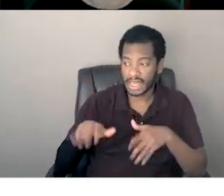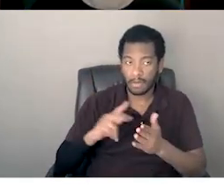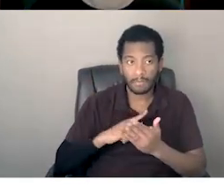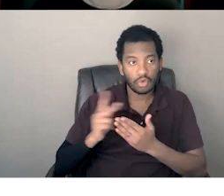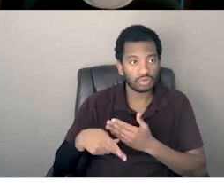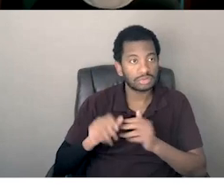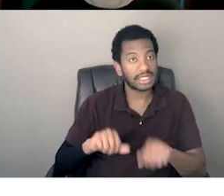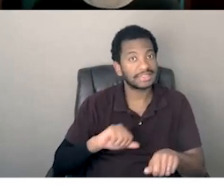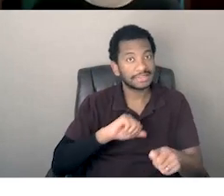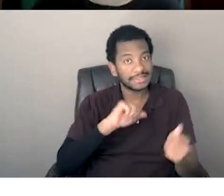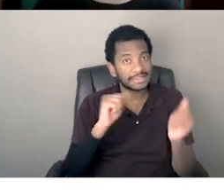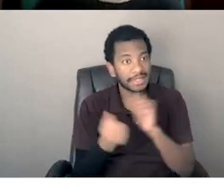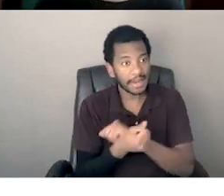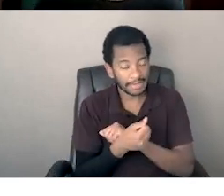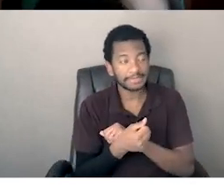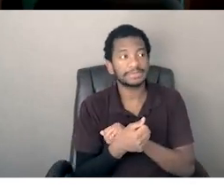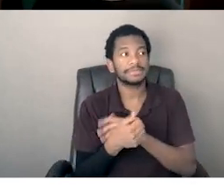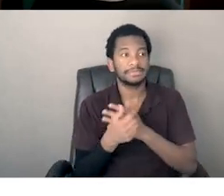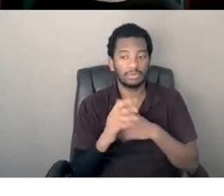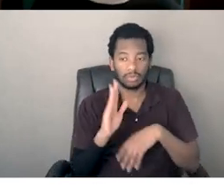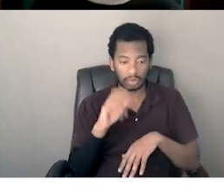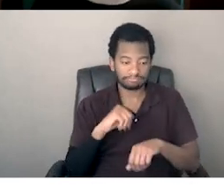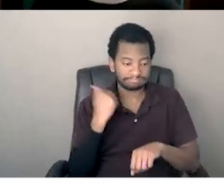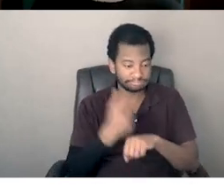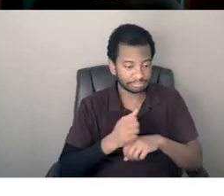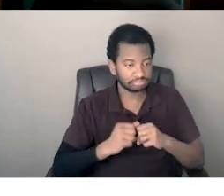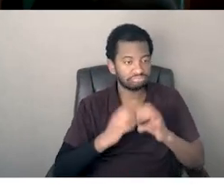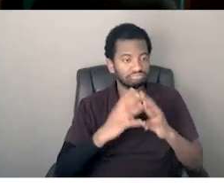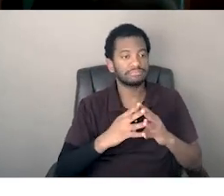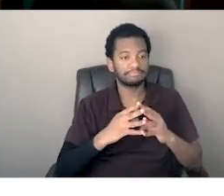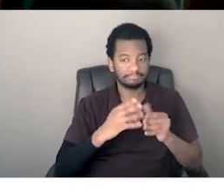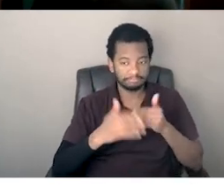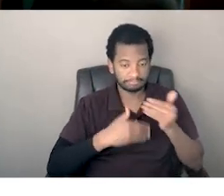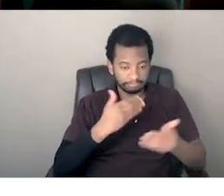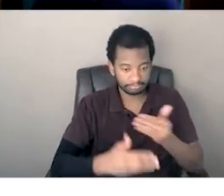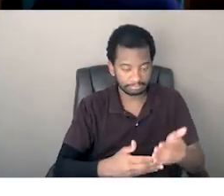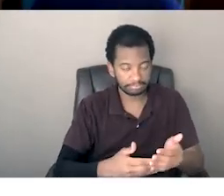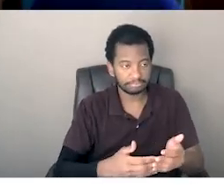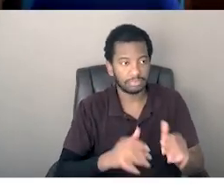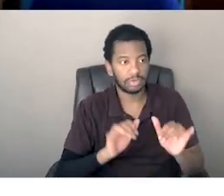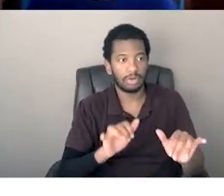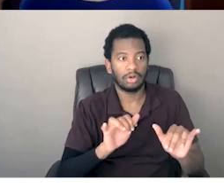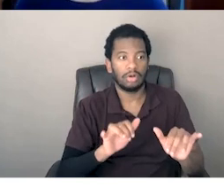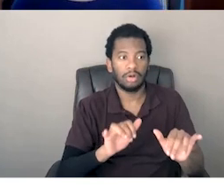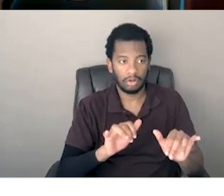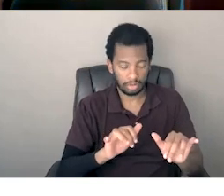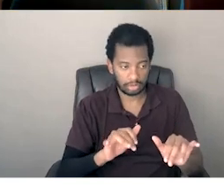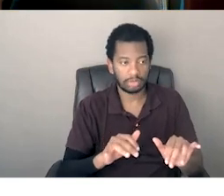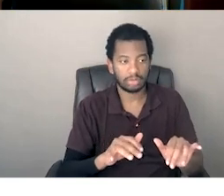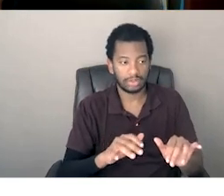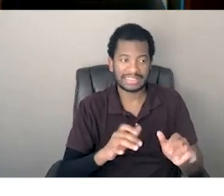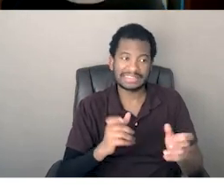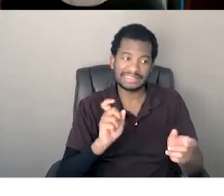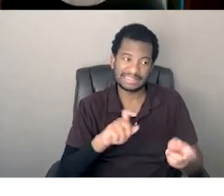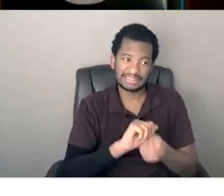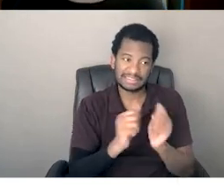over time based on learnings. Just because that's what the application was when it was submitted may not mean at the end of